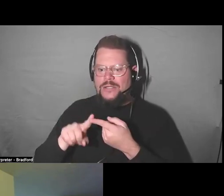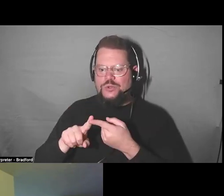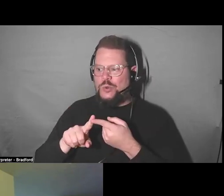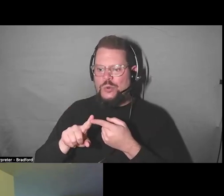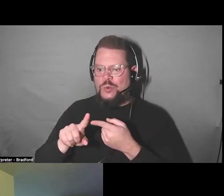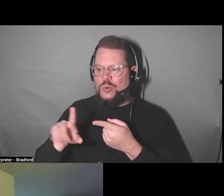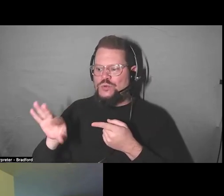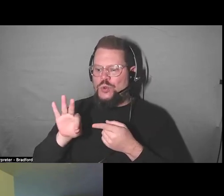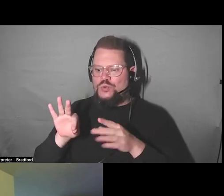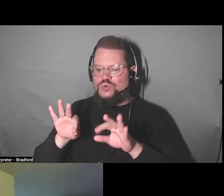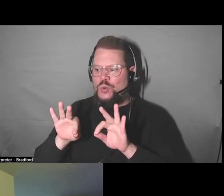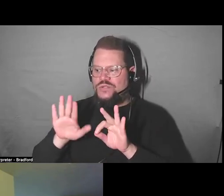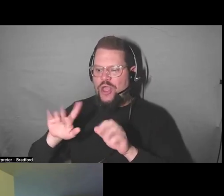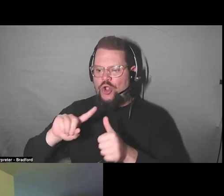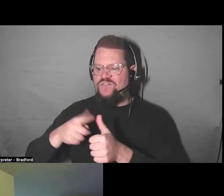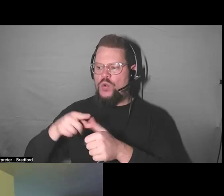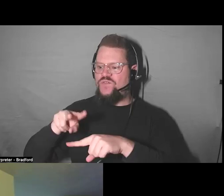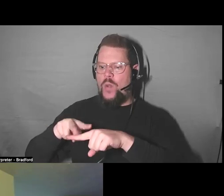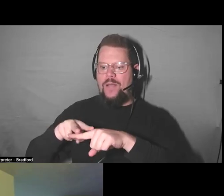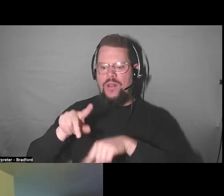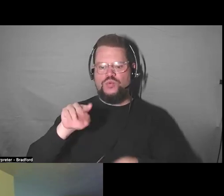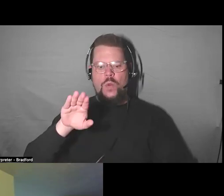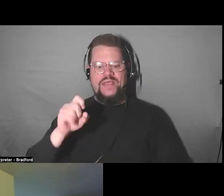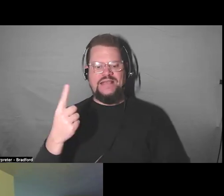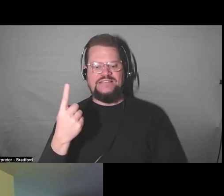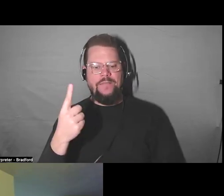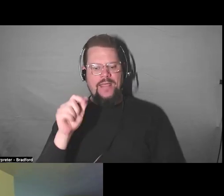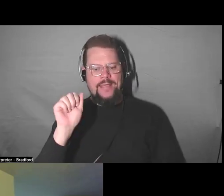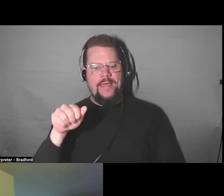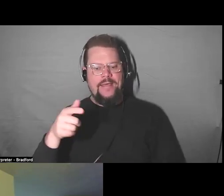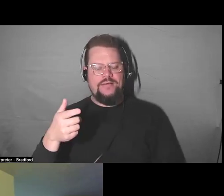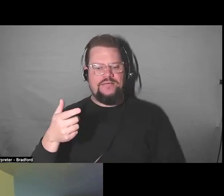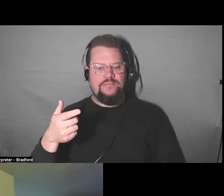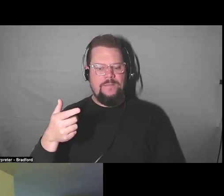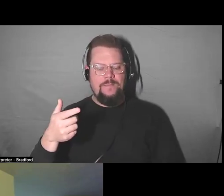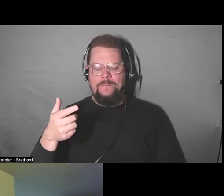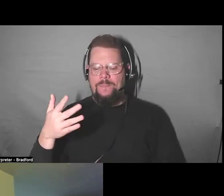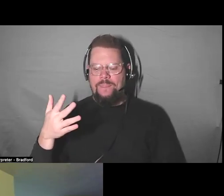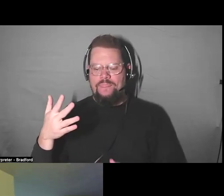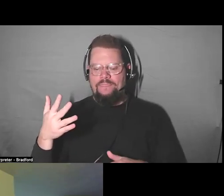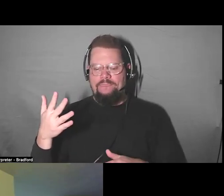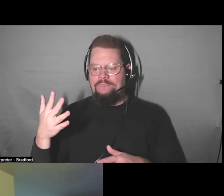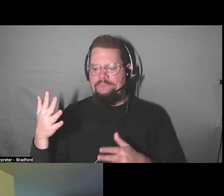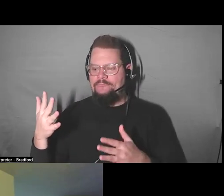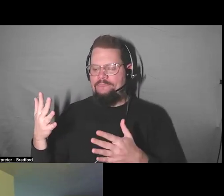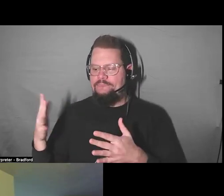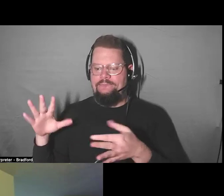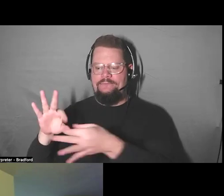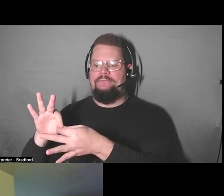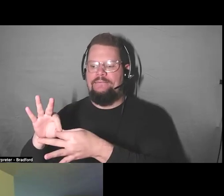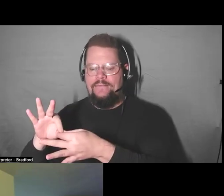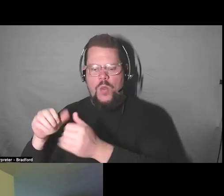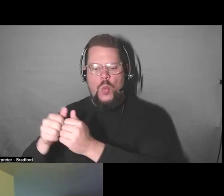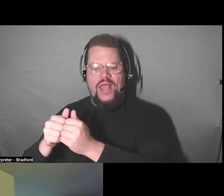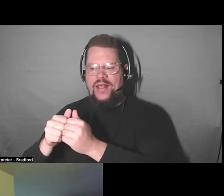first vocabulary to be something that can pair with something very concrete, Mhm. an object or